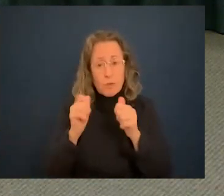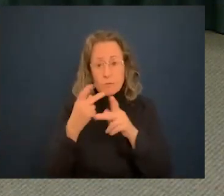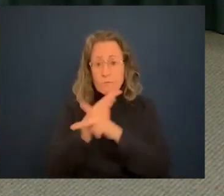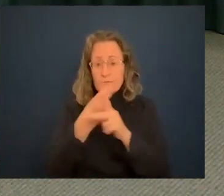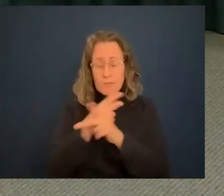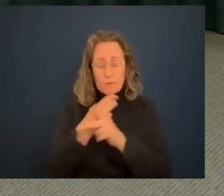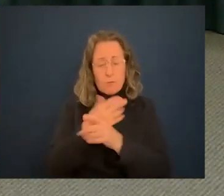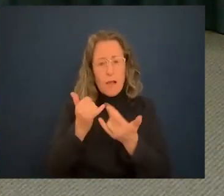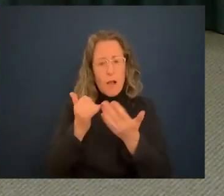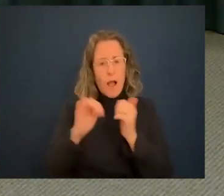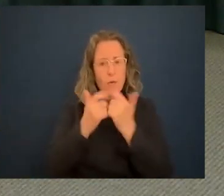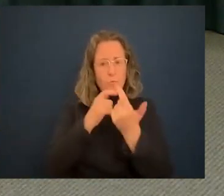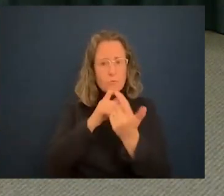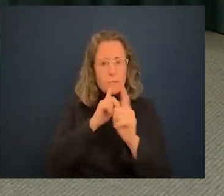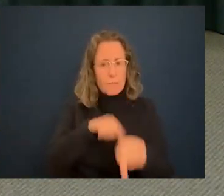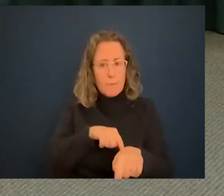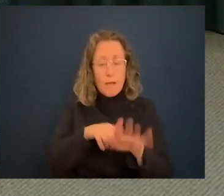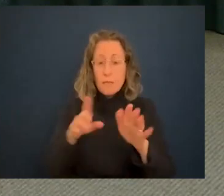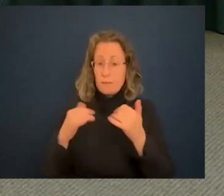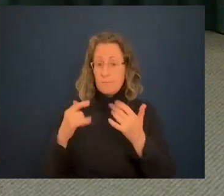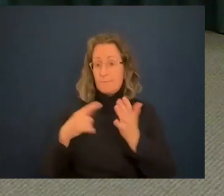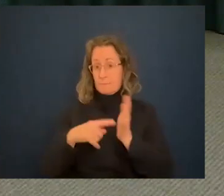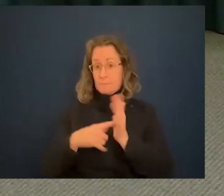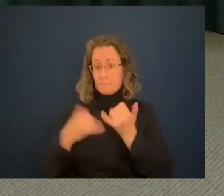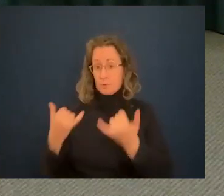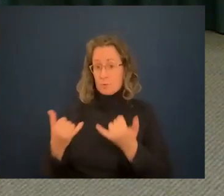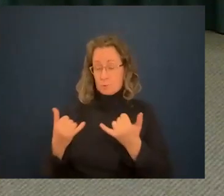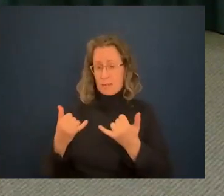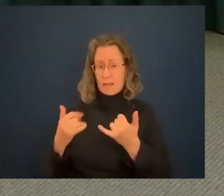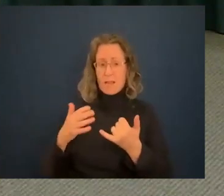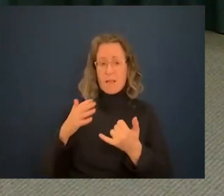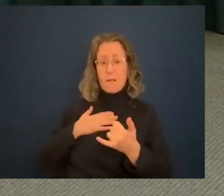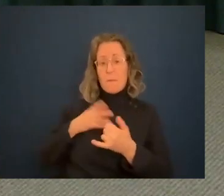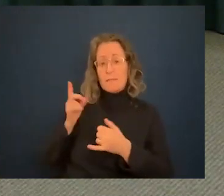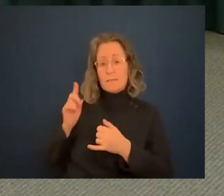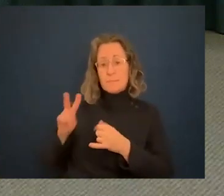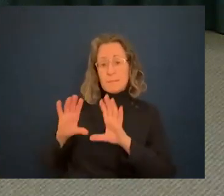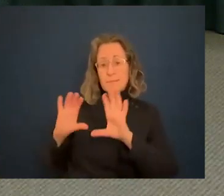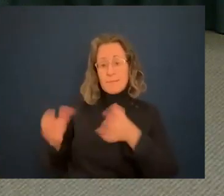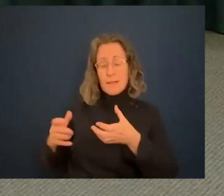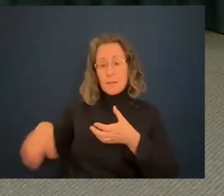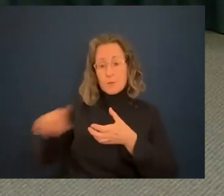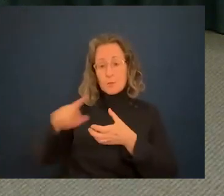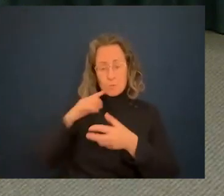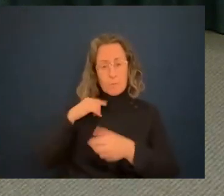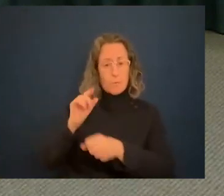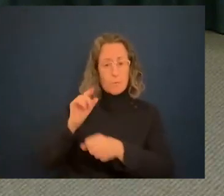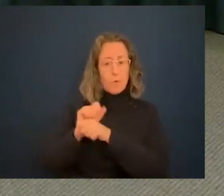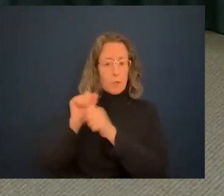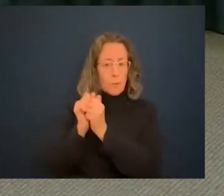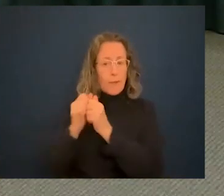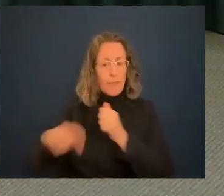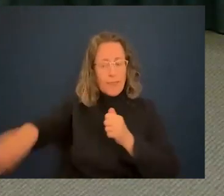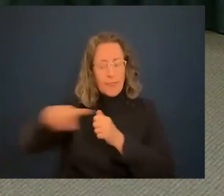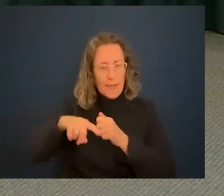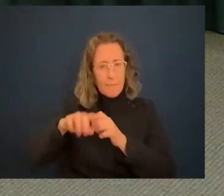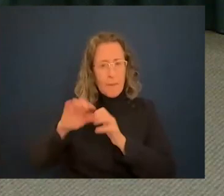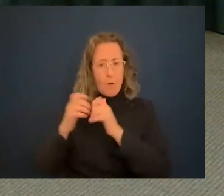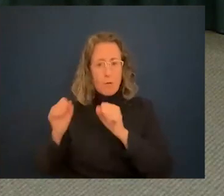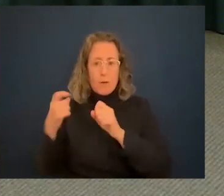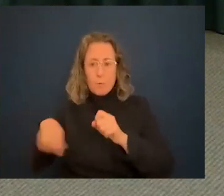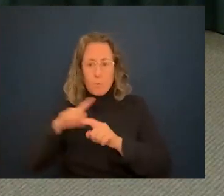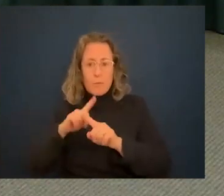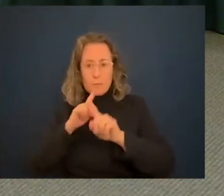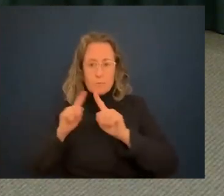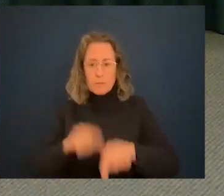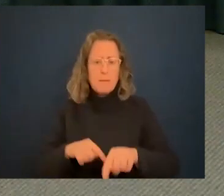uh even today was working with guys in my domestic violence group getting them to think how could we respond instead of waiting until